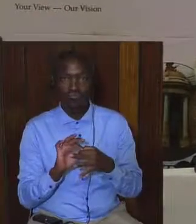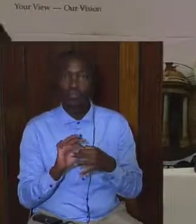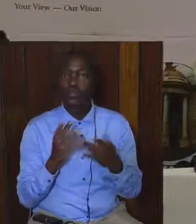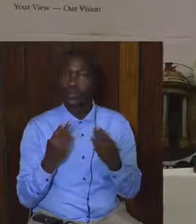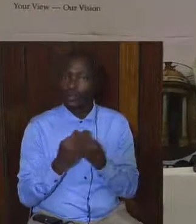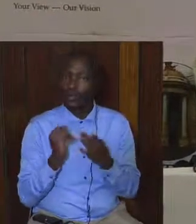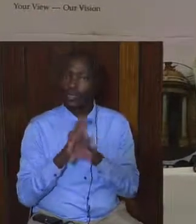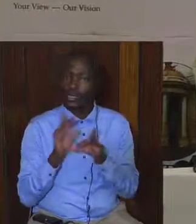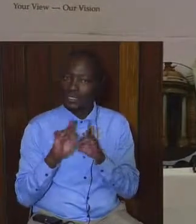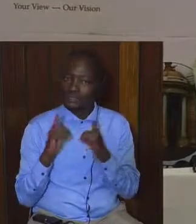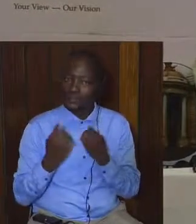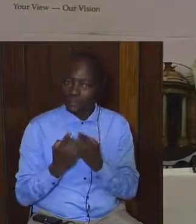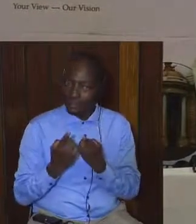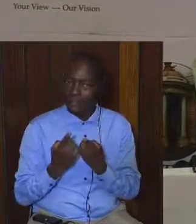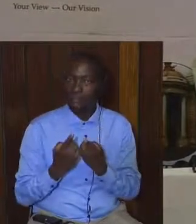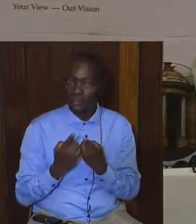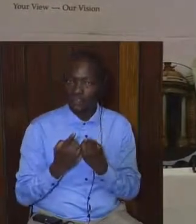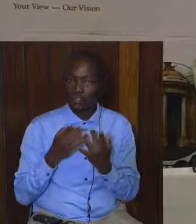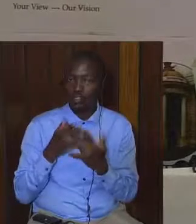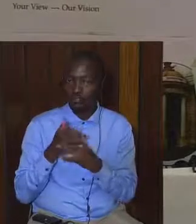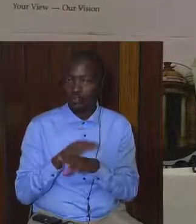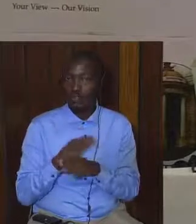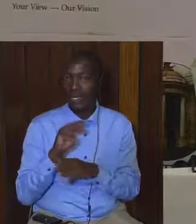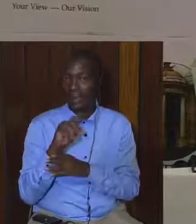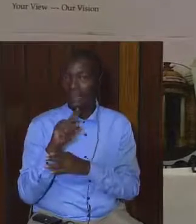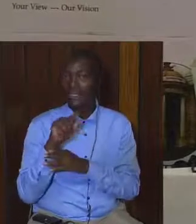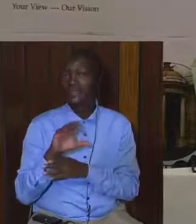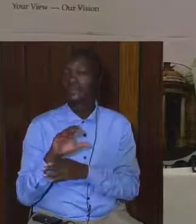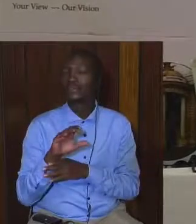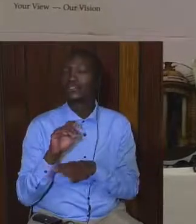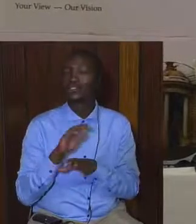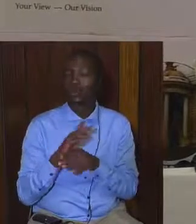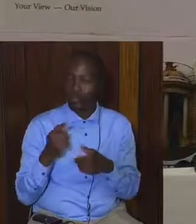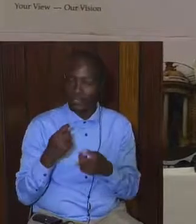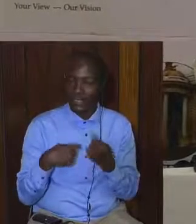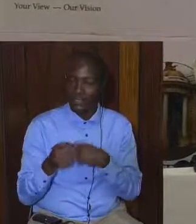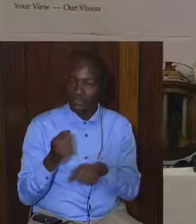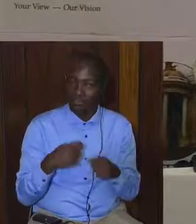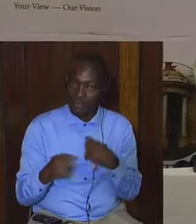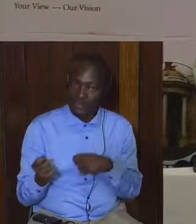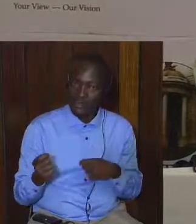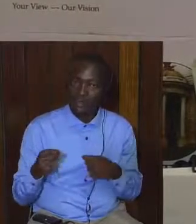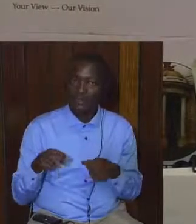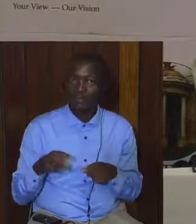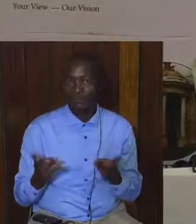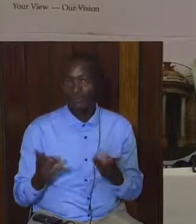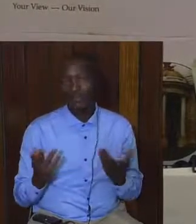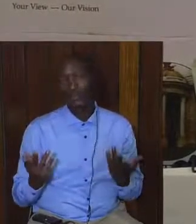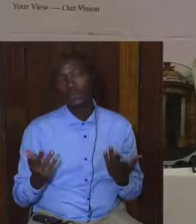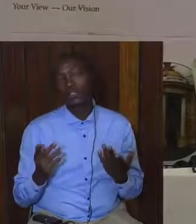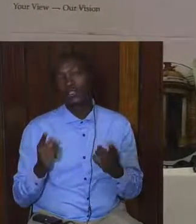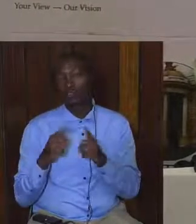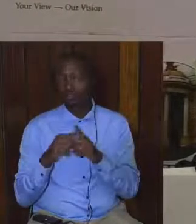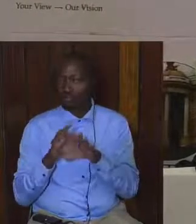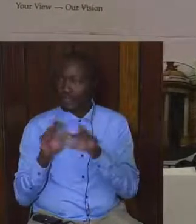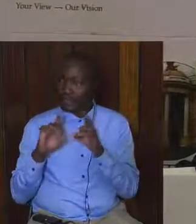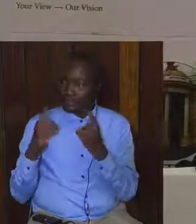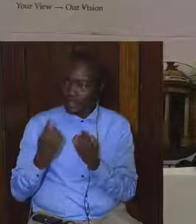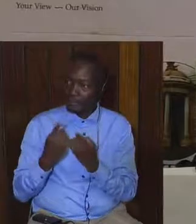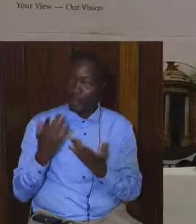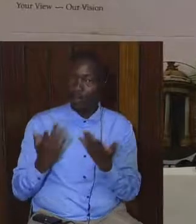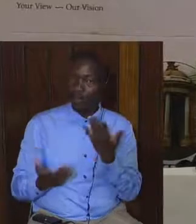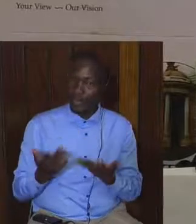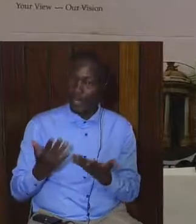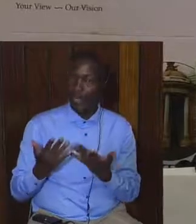MEC each quarter on the expenditure patterns, whether the department has spent